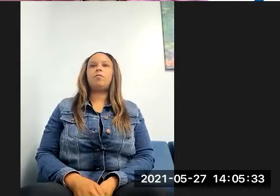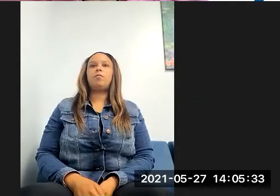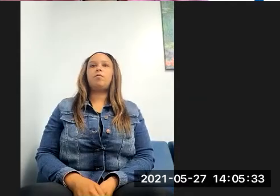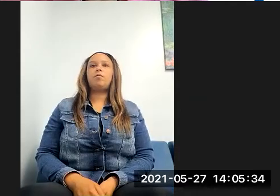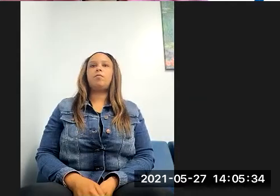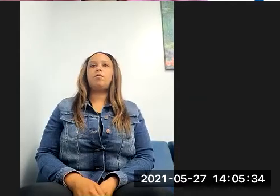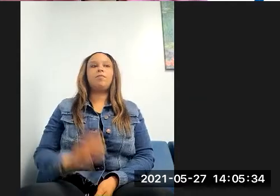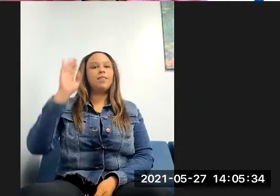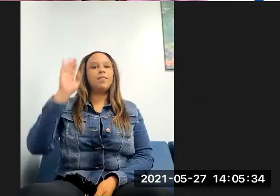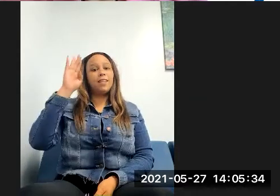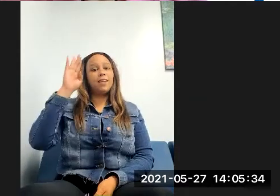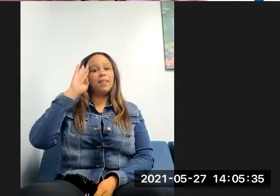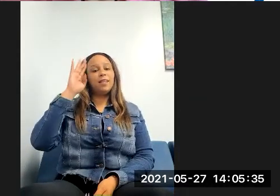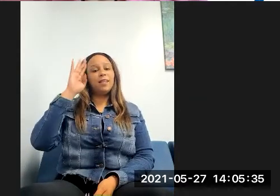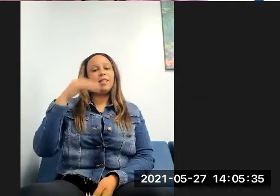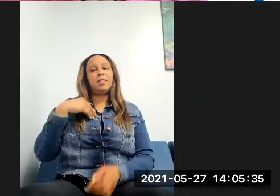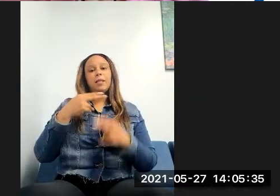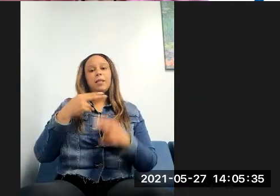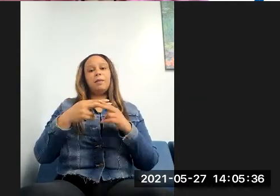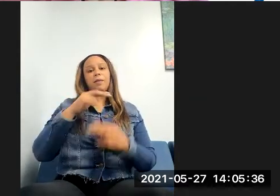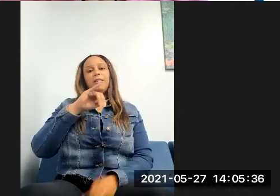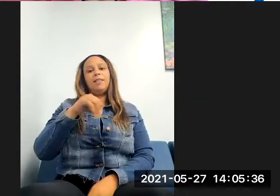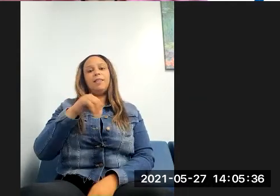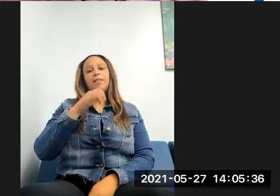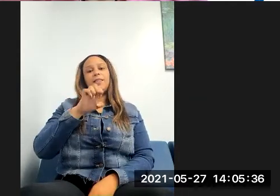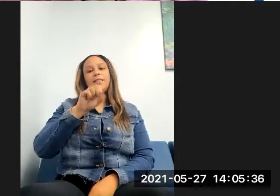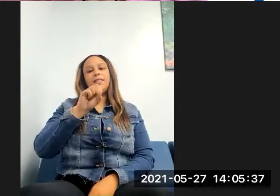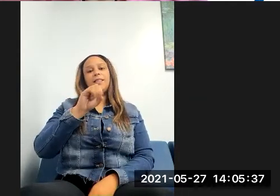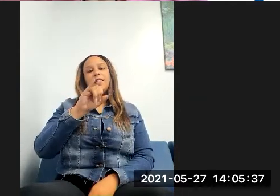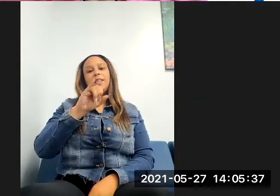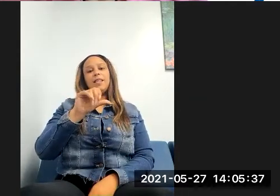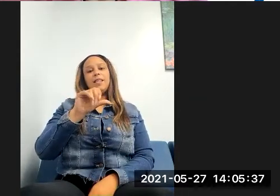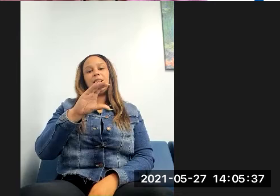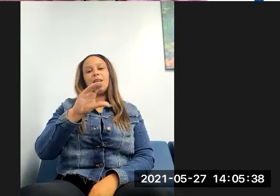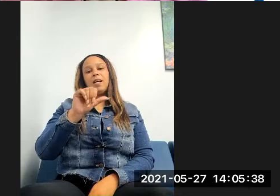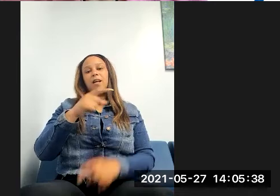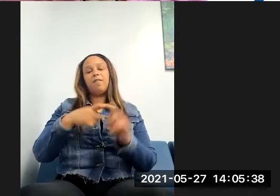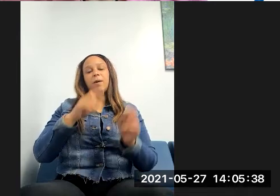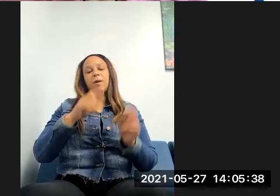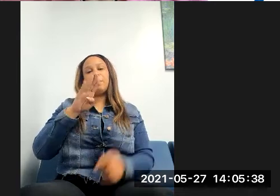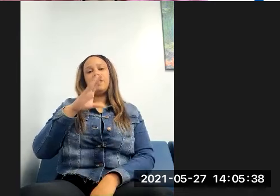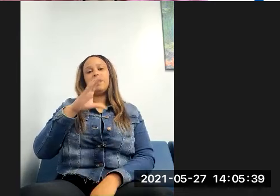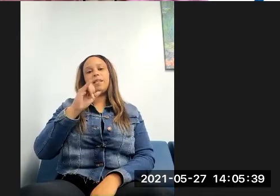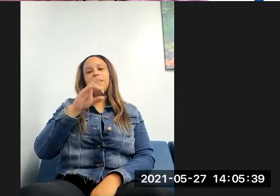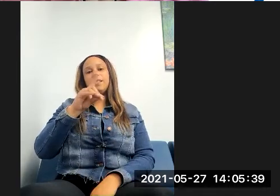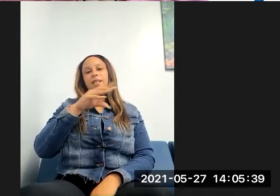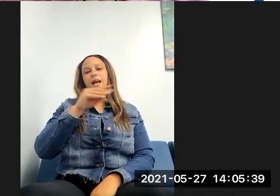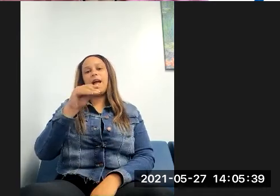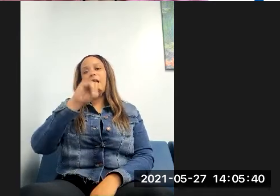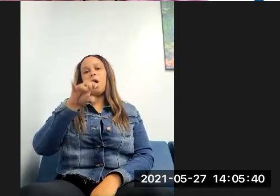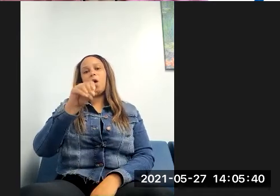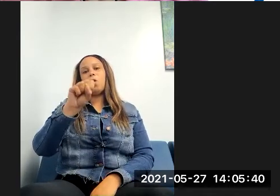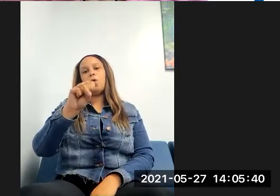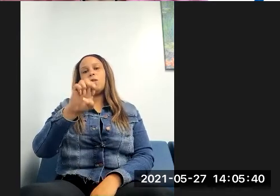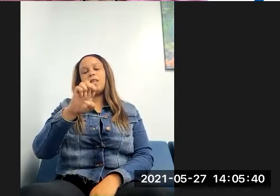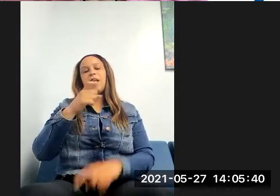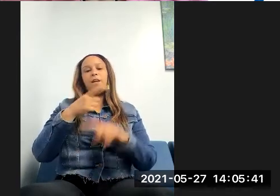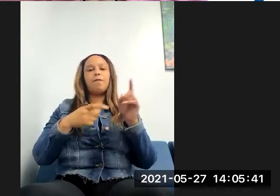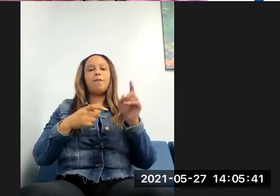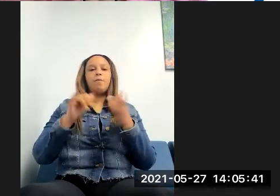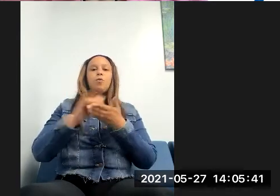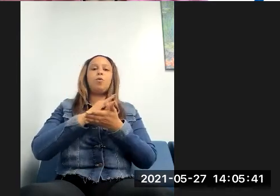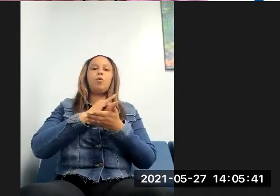everybody. I'm Jessica with BCID. And I'm Jose Hernandez with United Spinal Association. Thank you for joining